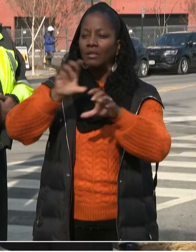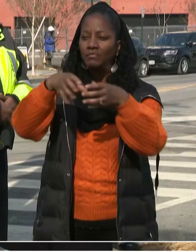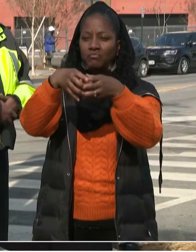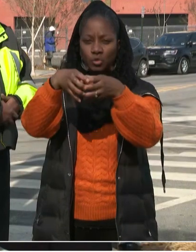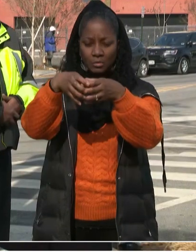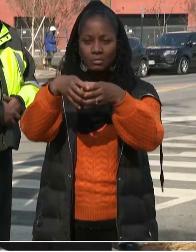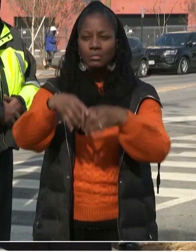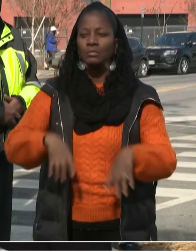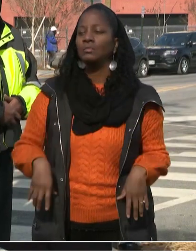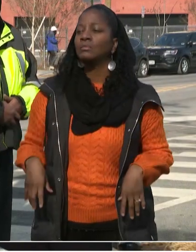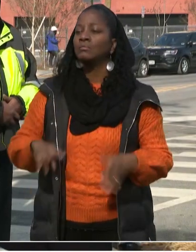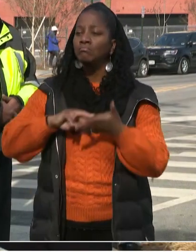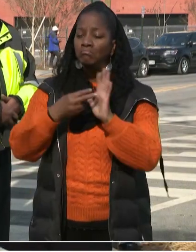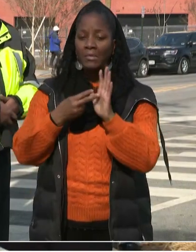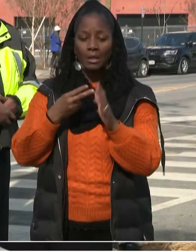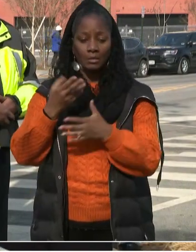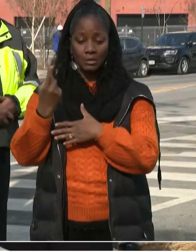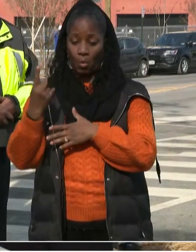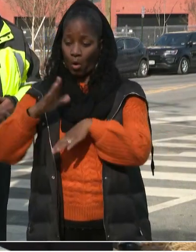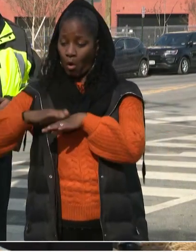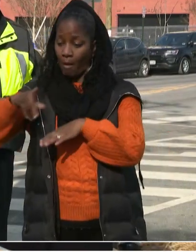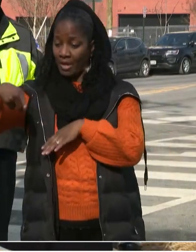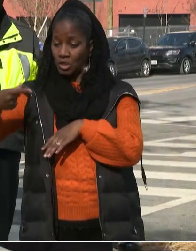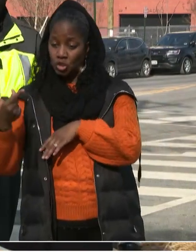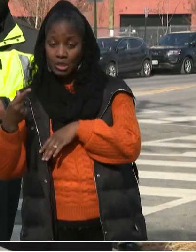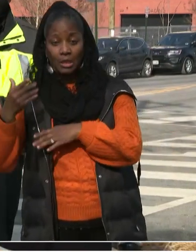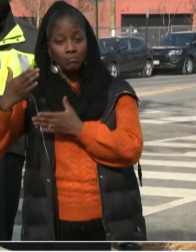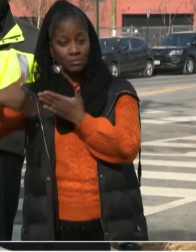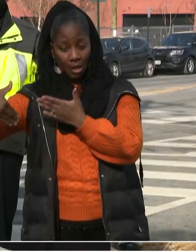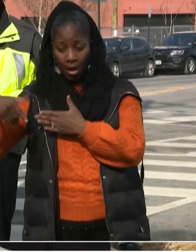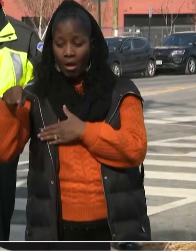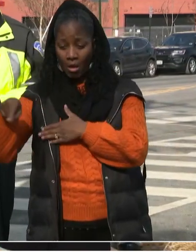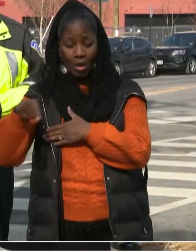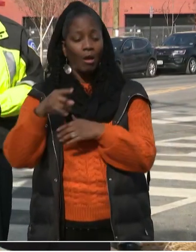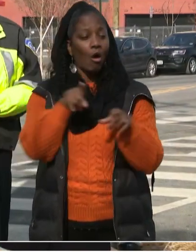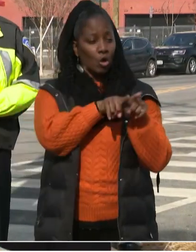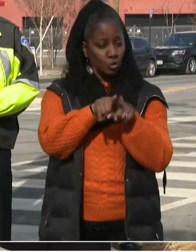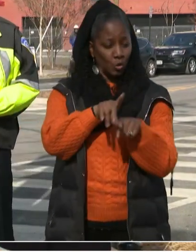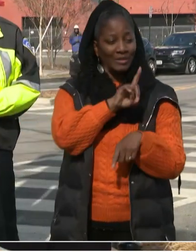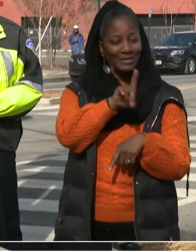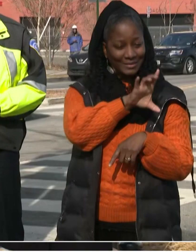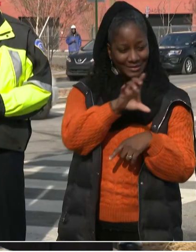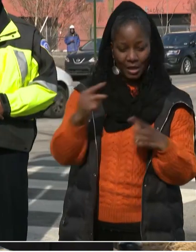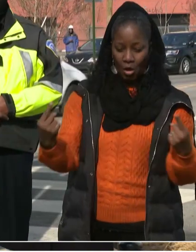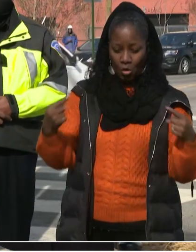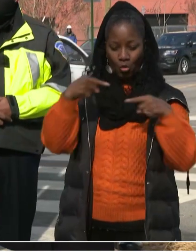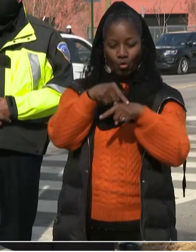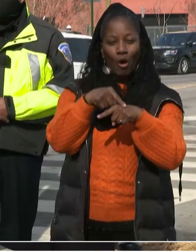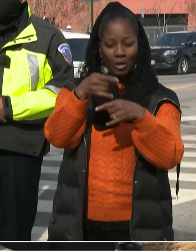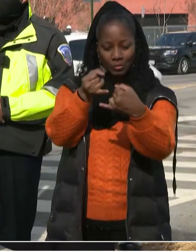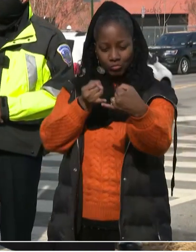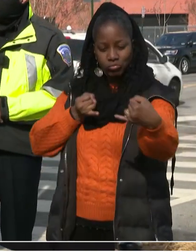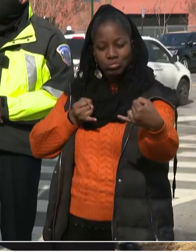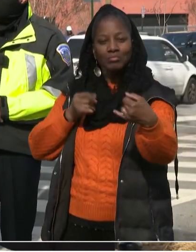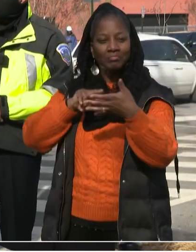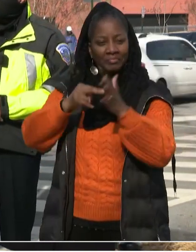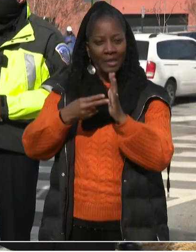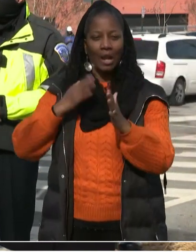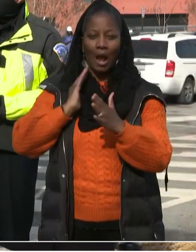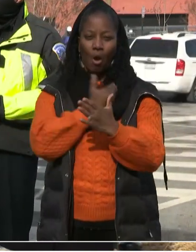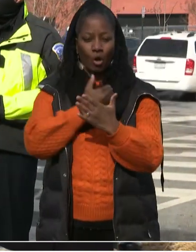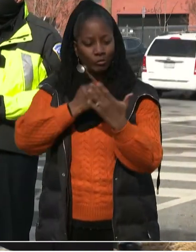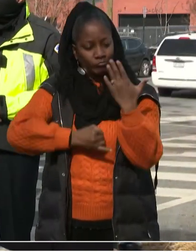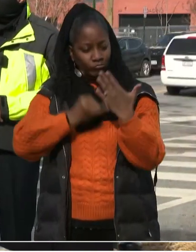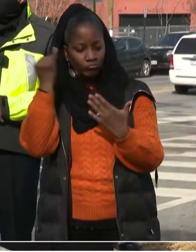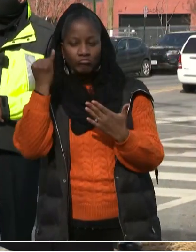embedding someone on the Prince George's County side, and we're also going to be doing our cross-border initiative where our police